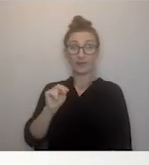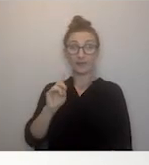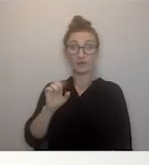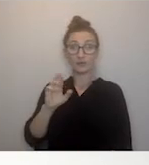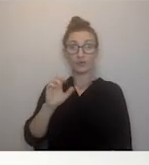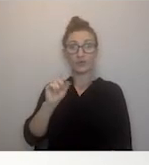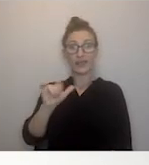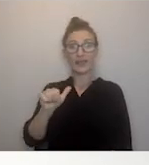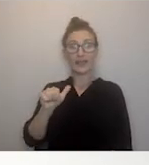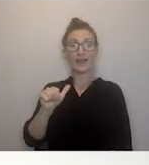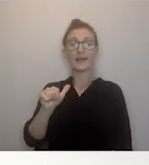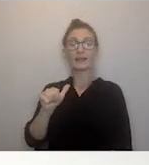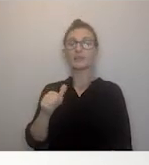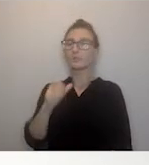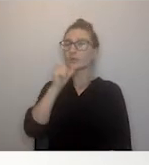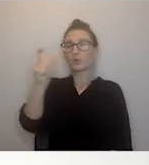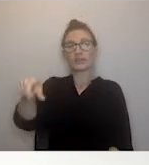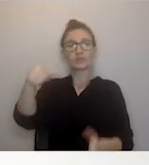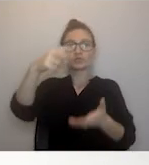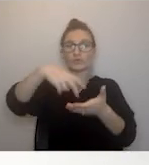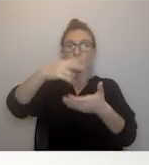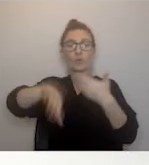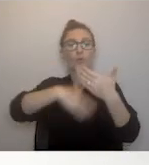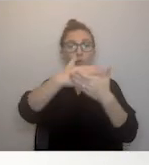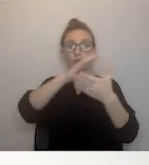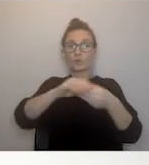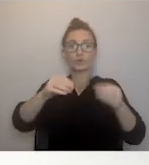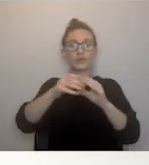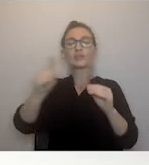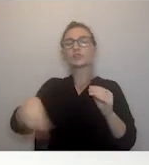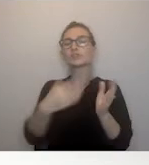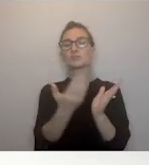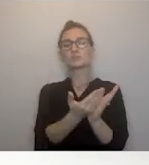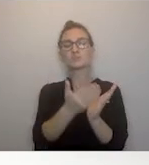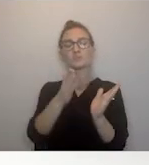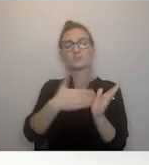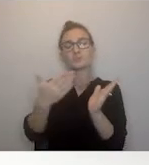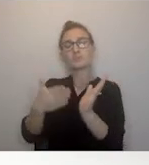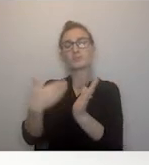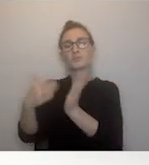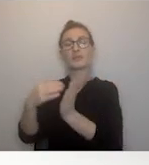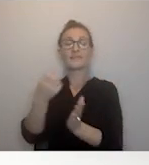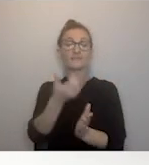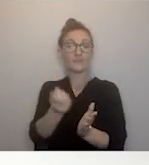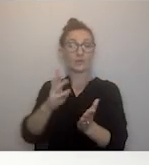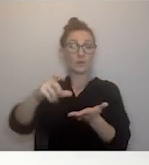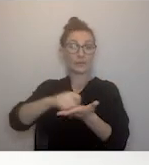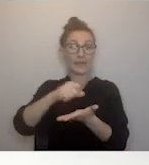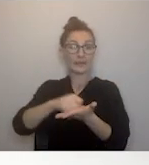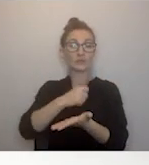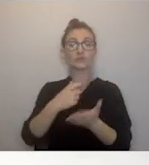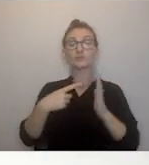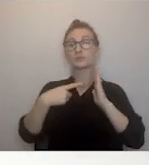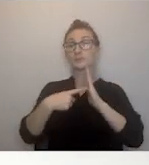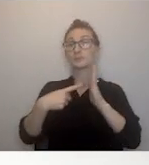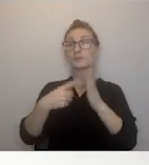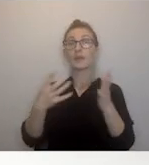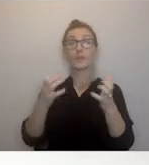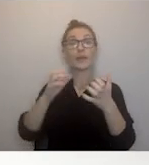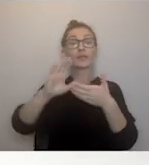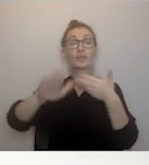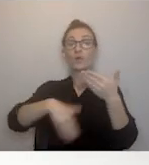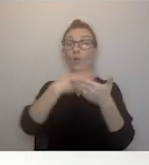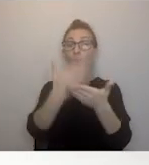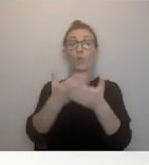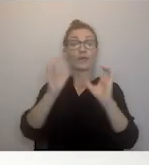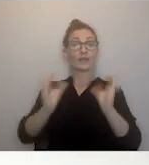Cinderella, so we don't have to read the whole book first. And so we're reading a couple pages at a time and stopping and then saying, all right, so that was the opening scene. Cinderella